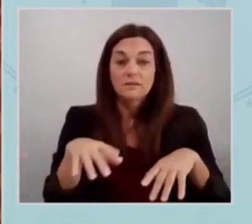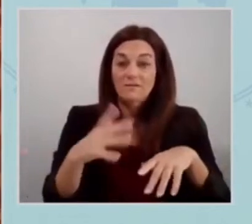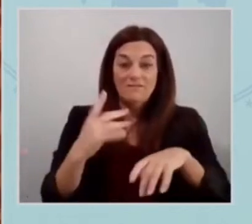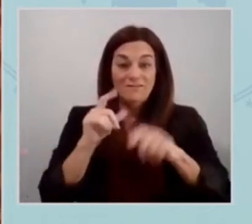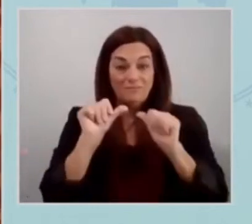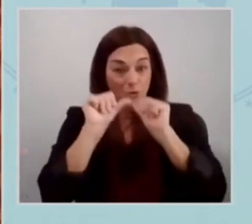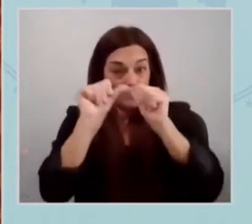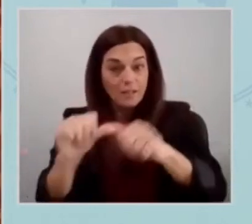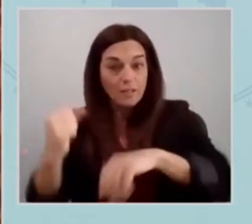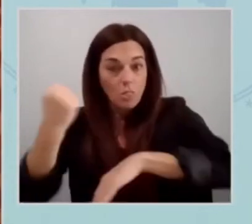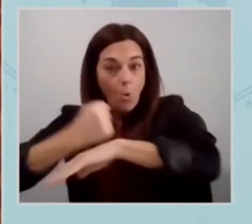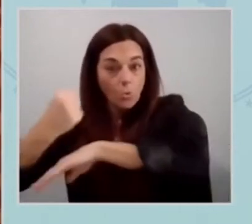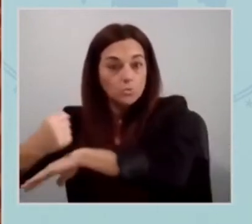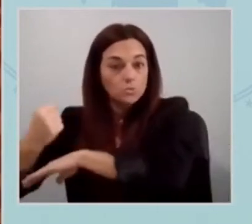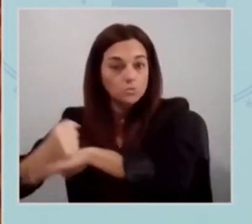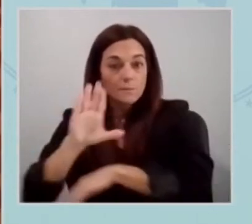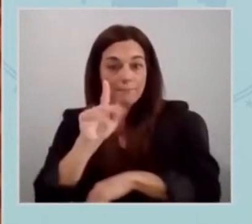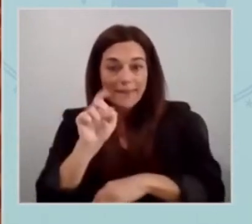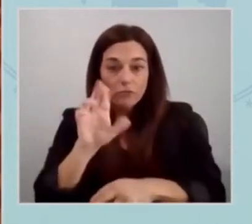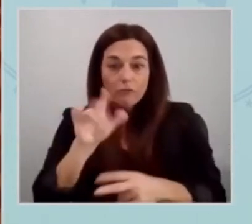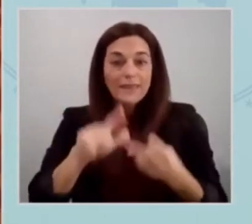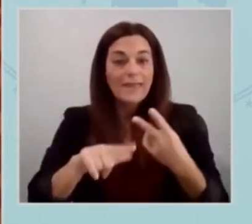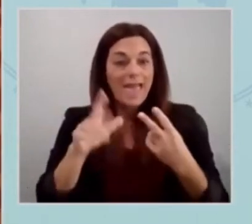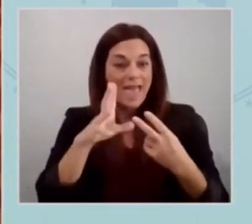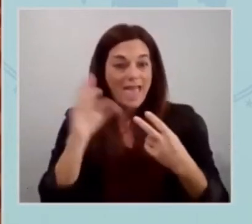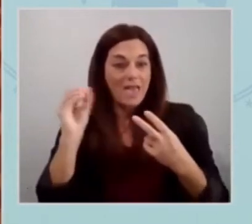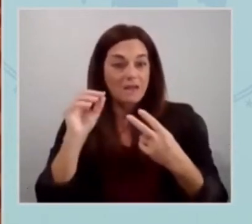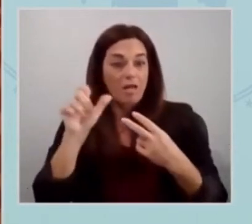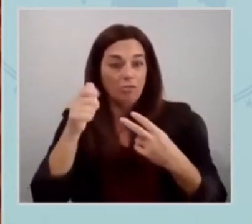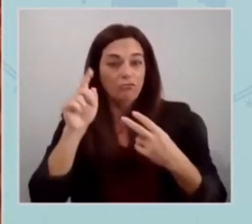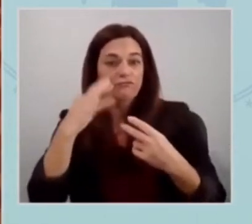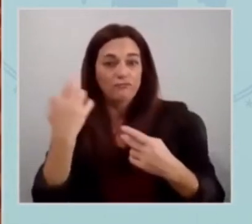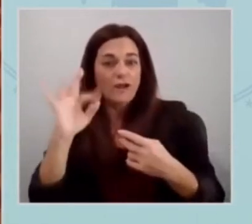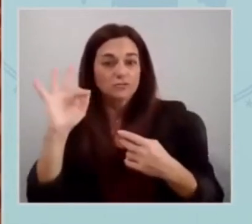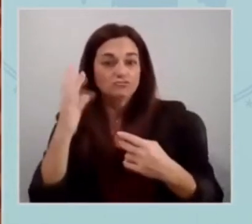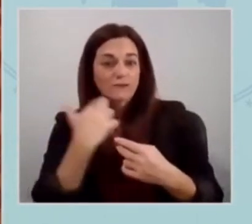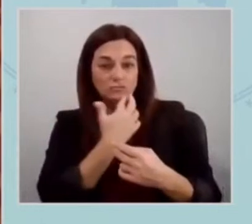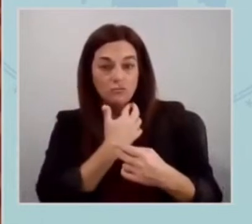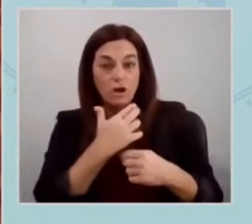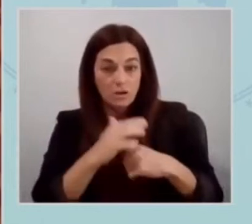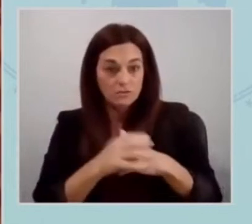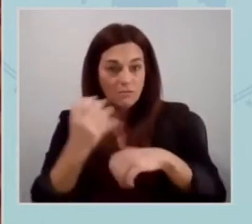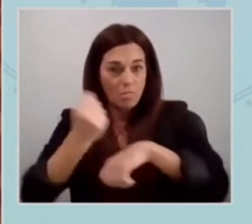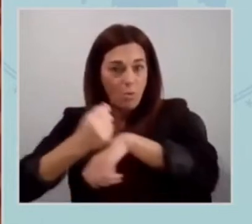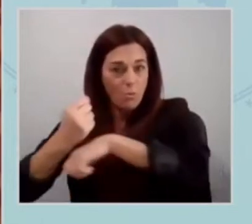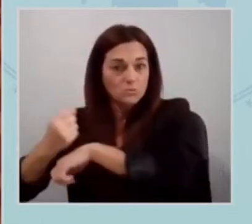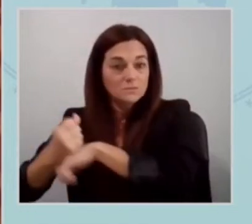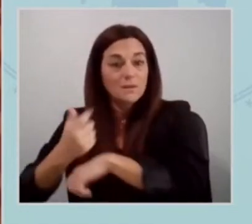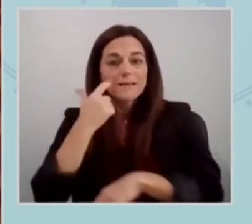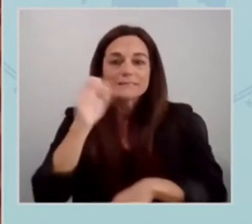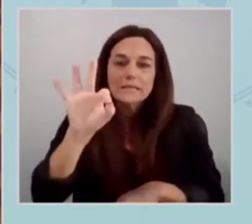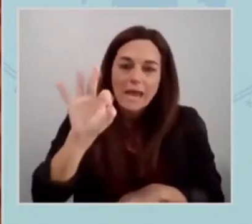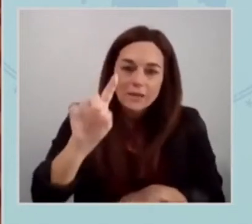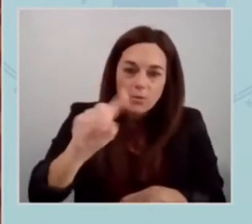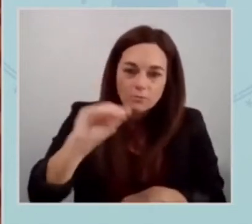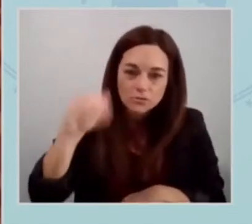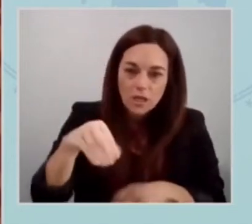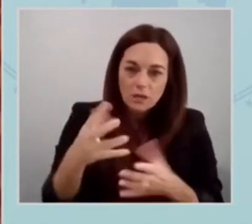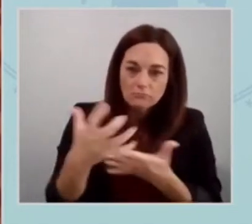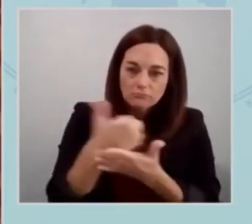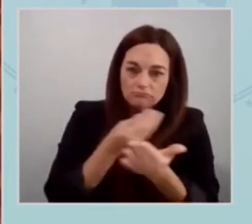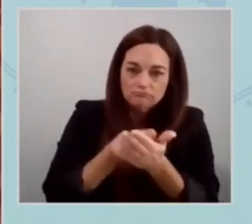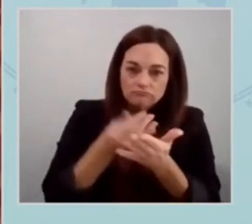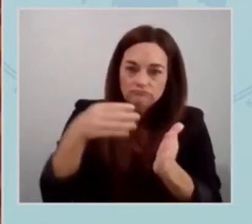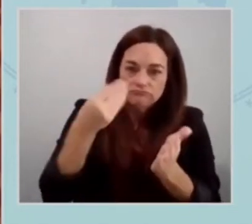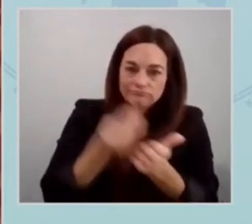We're left with 2 restaurants, Dan and Estrev, having been forced to permanently close the bakery batches and our French restaurant, Fauntleroy, because